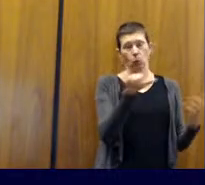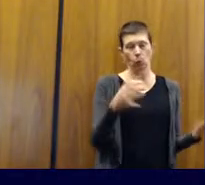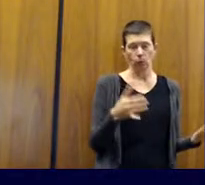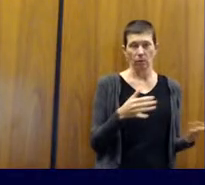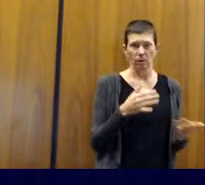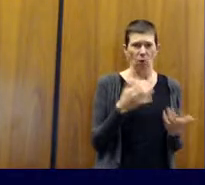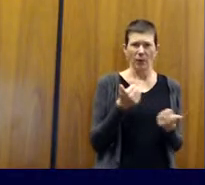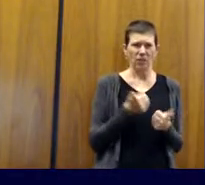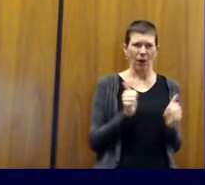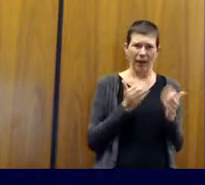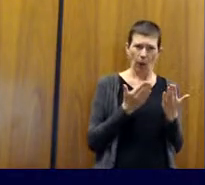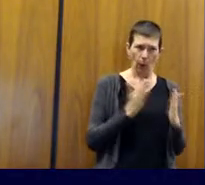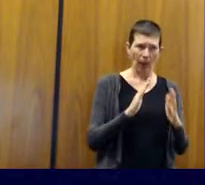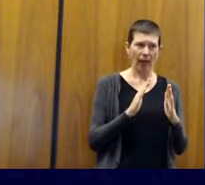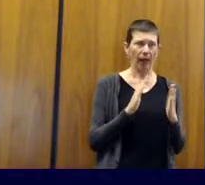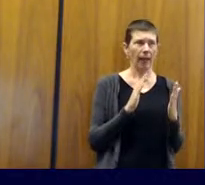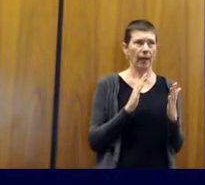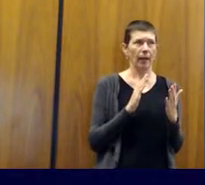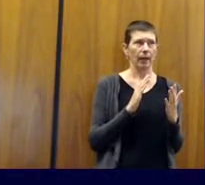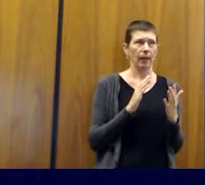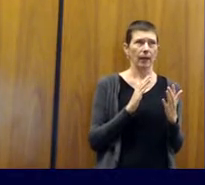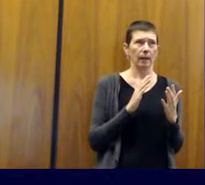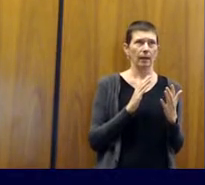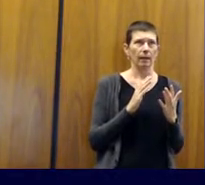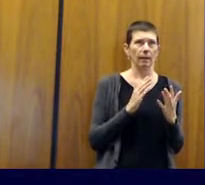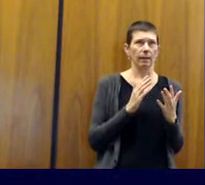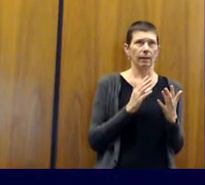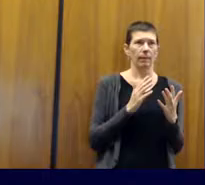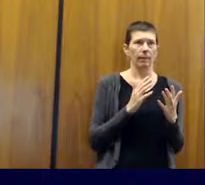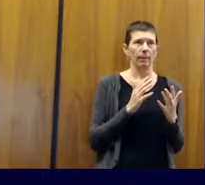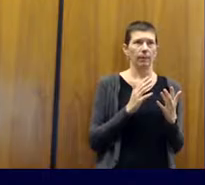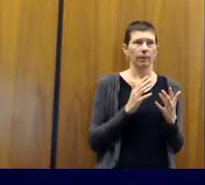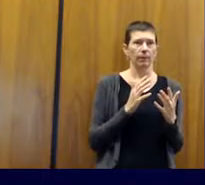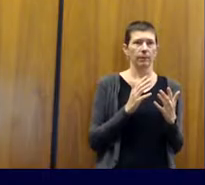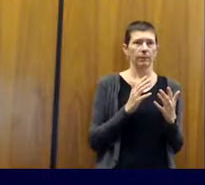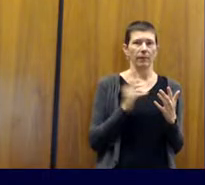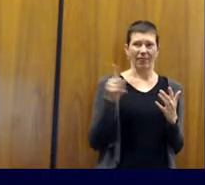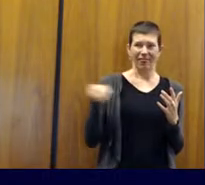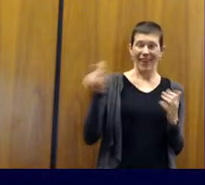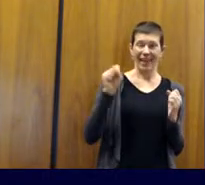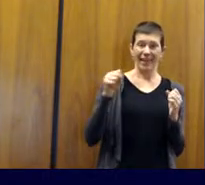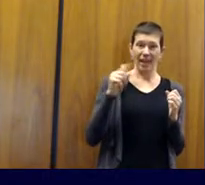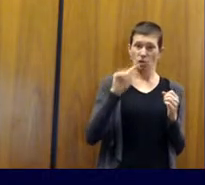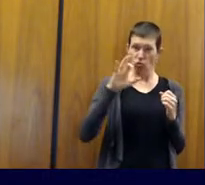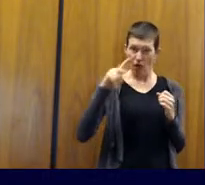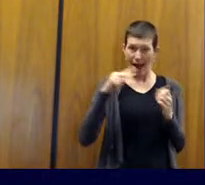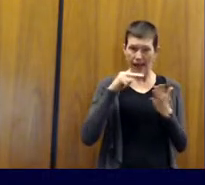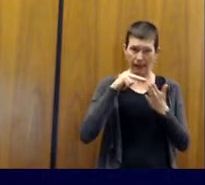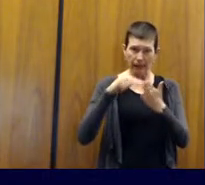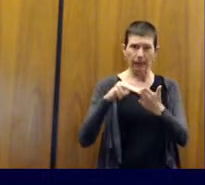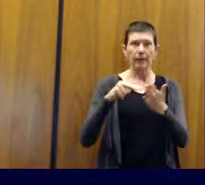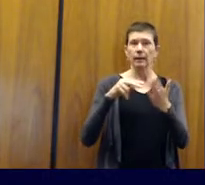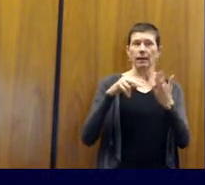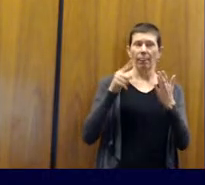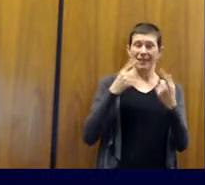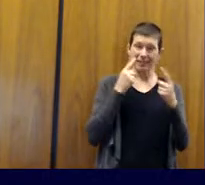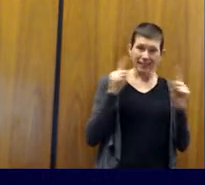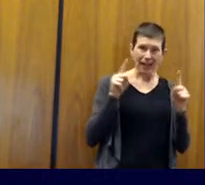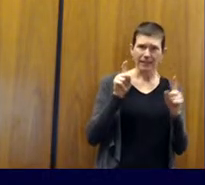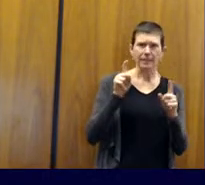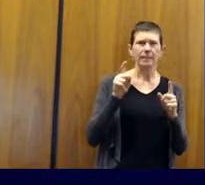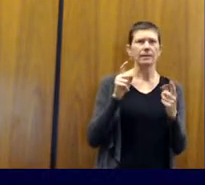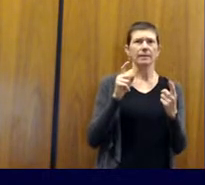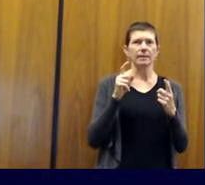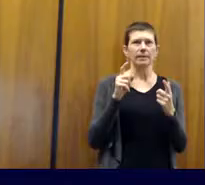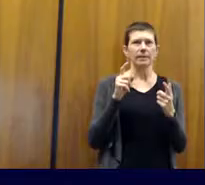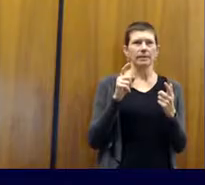is there any way that they can track this or we can track this, the success of, I mean, obviously, you know, how, if